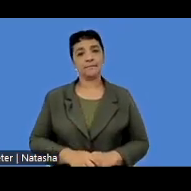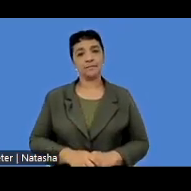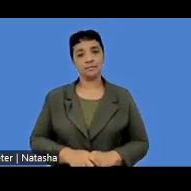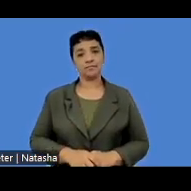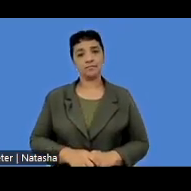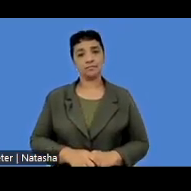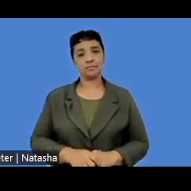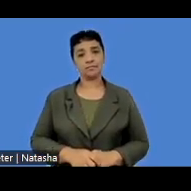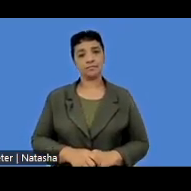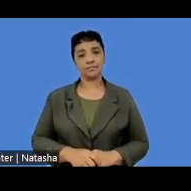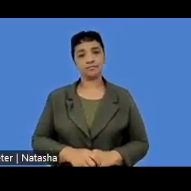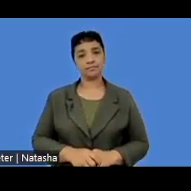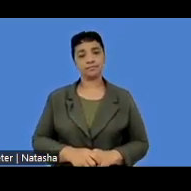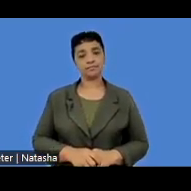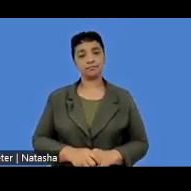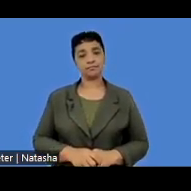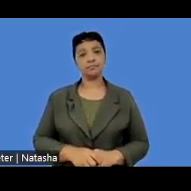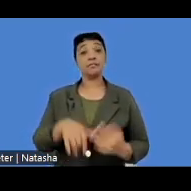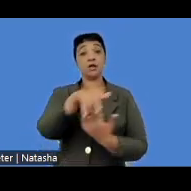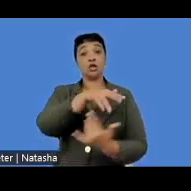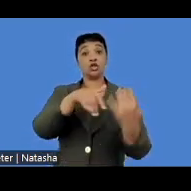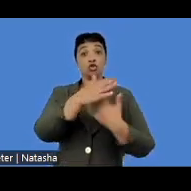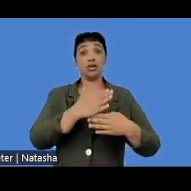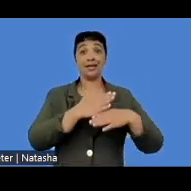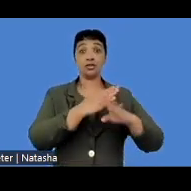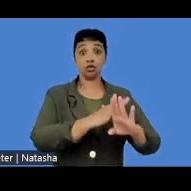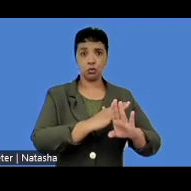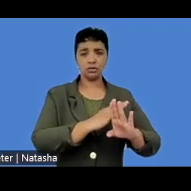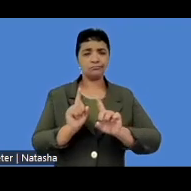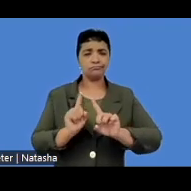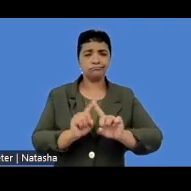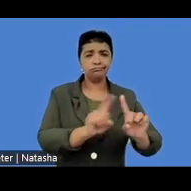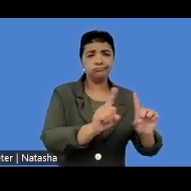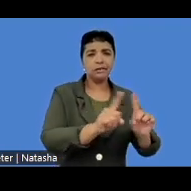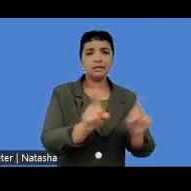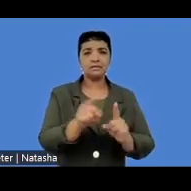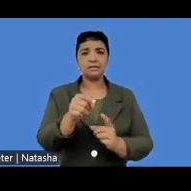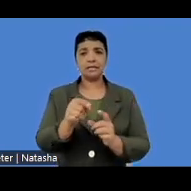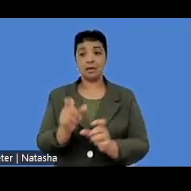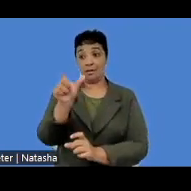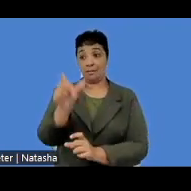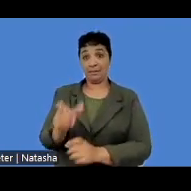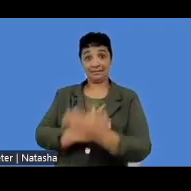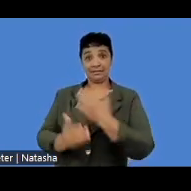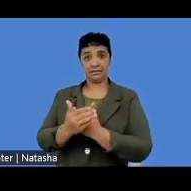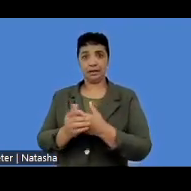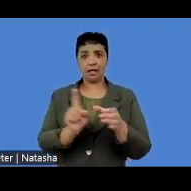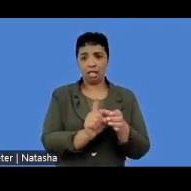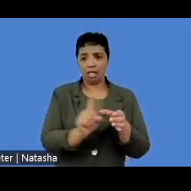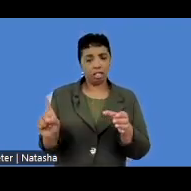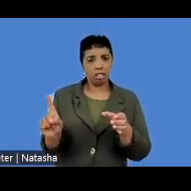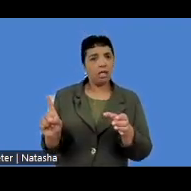forms of social exclusion and all forms of social isolation of these people,